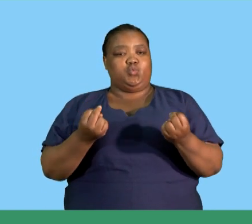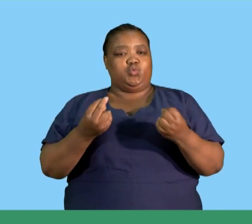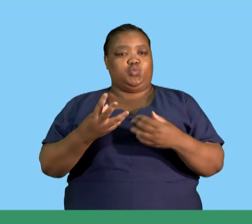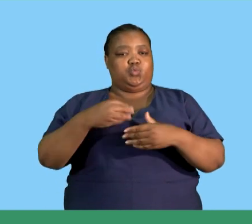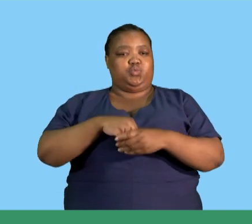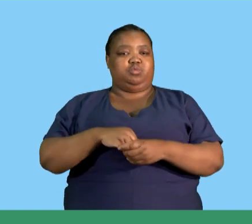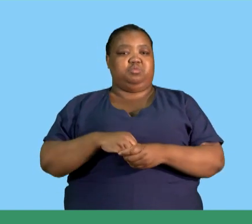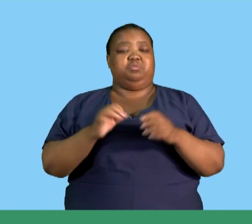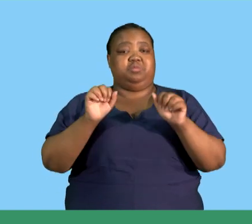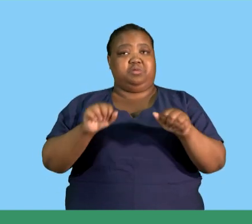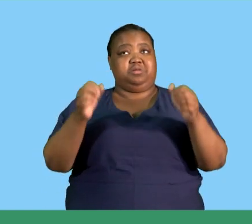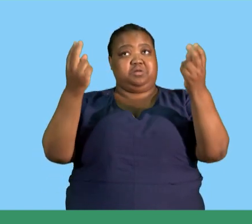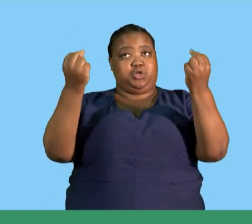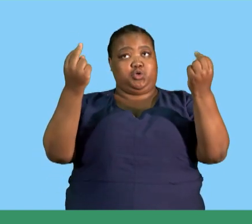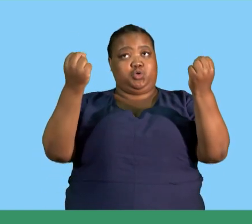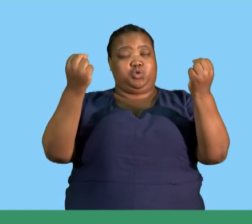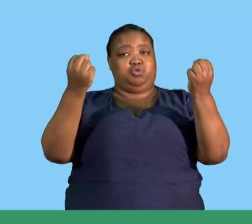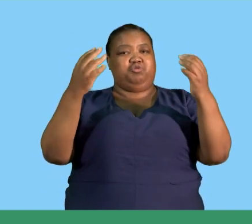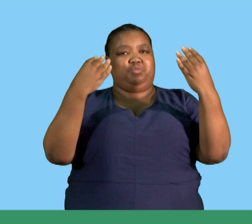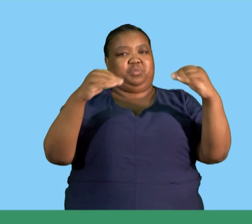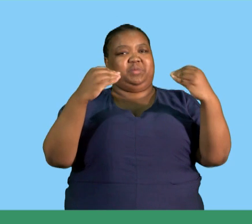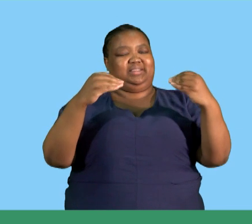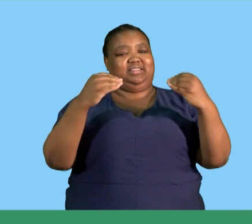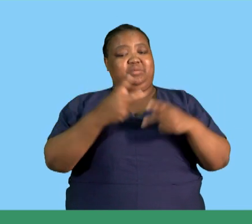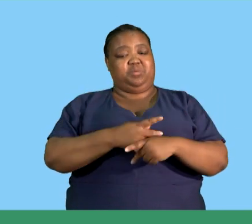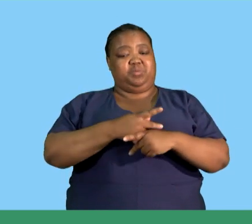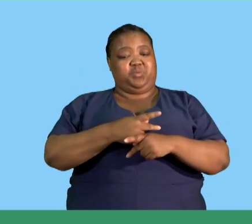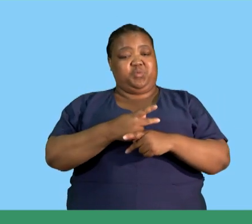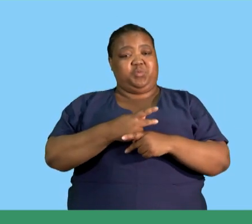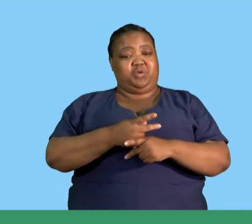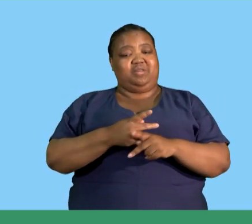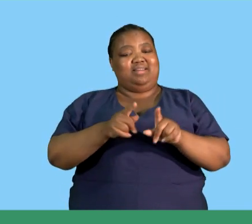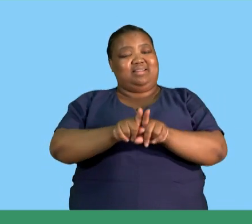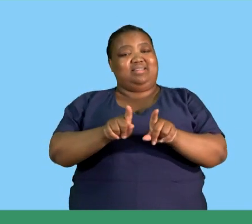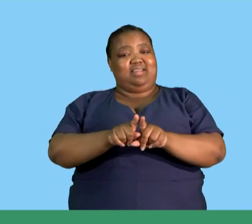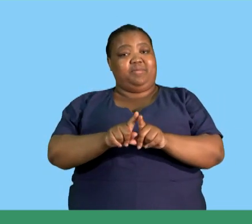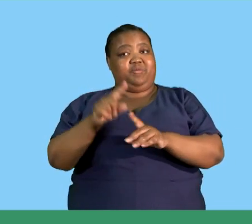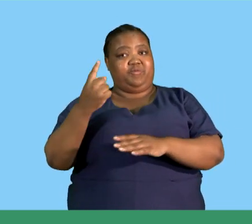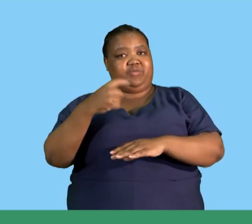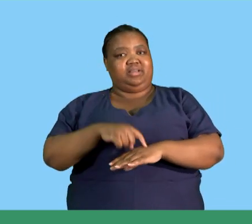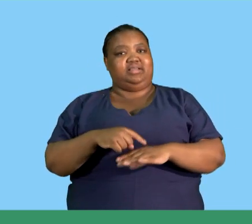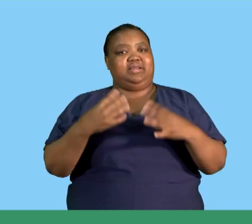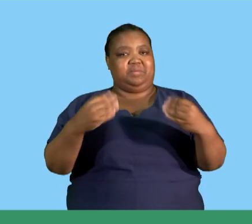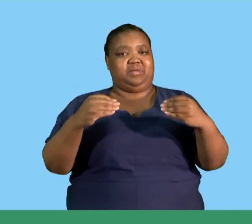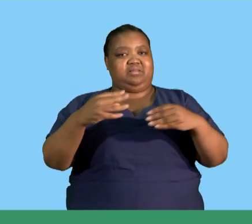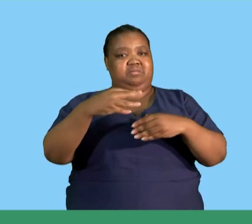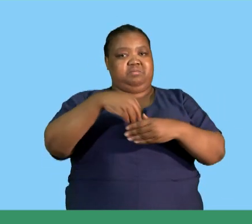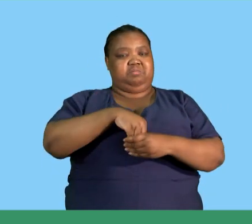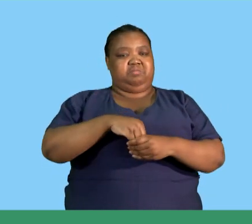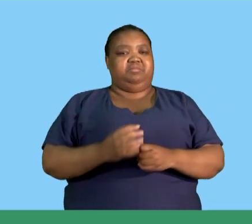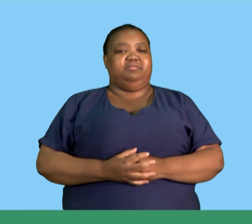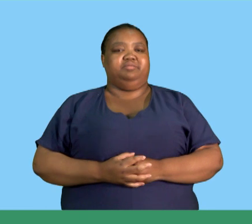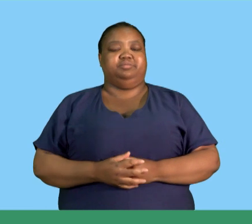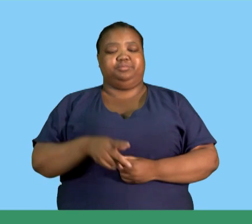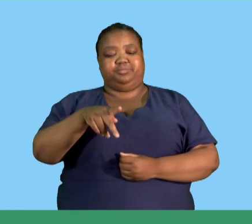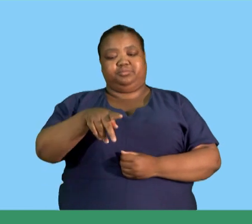We've got new entrances or new entrants, new businesses that are selling the same or similar products that are entering the